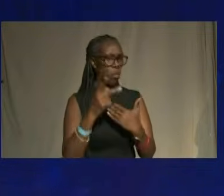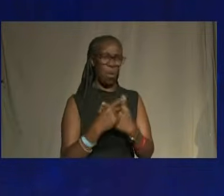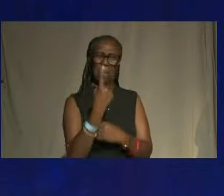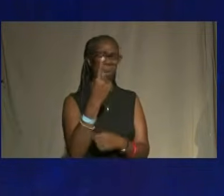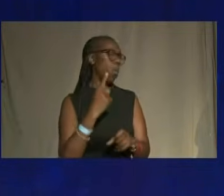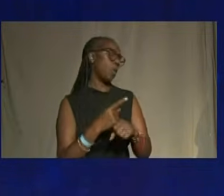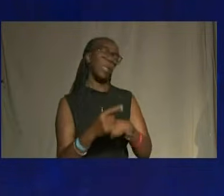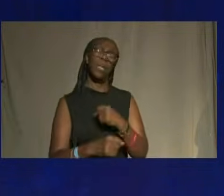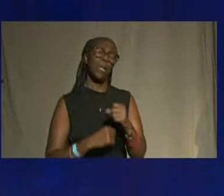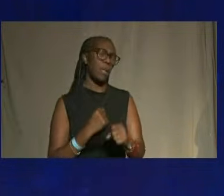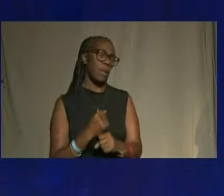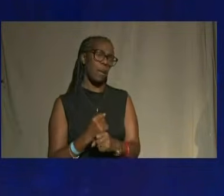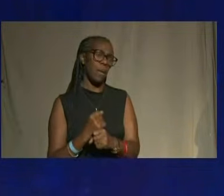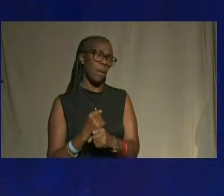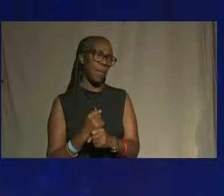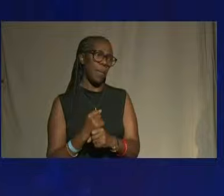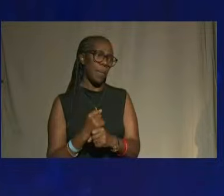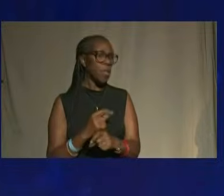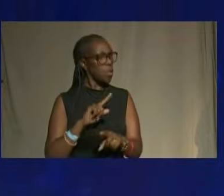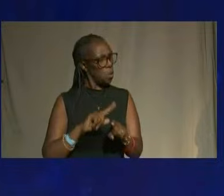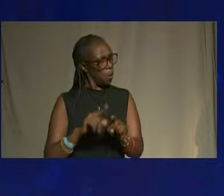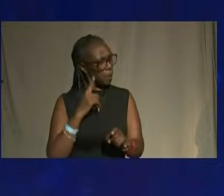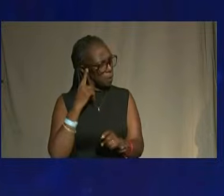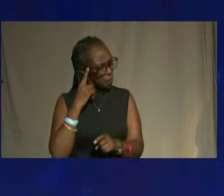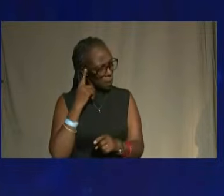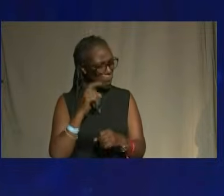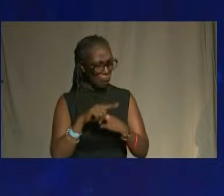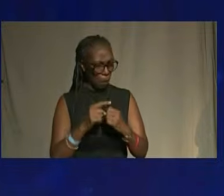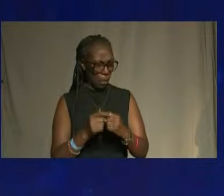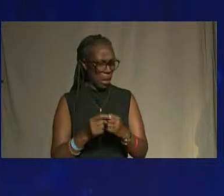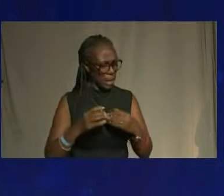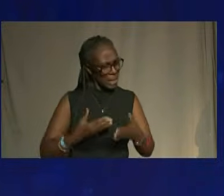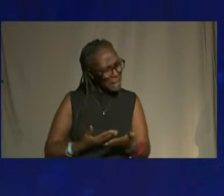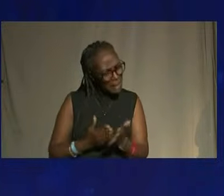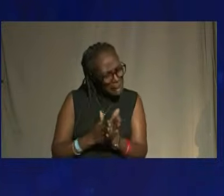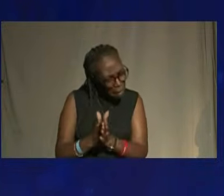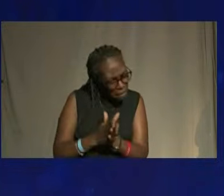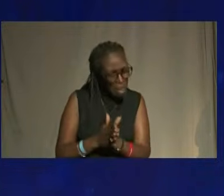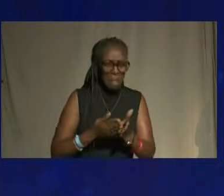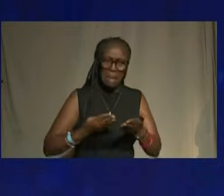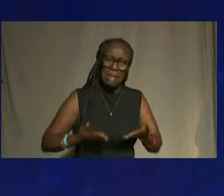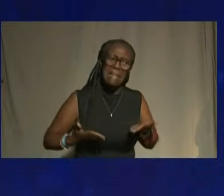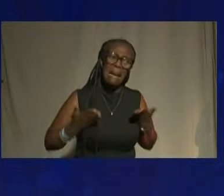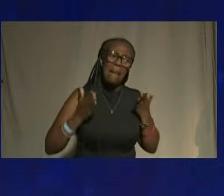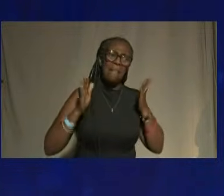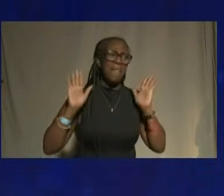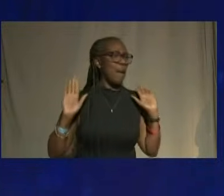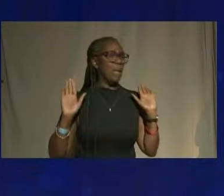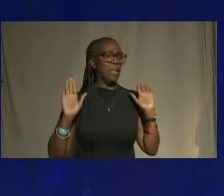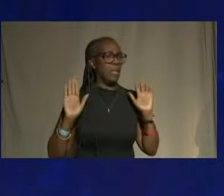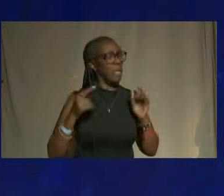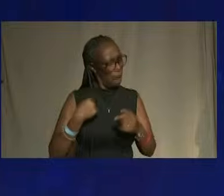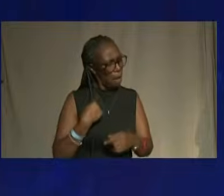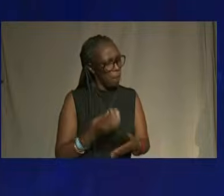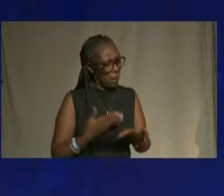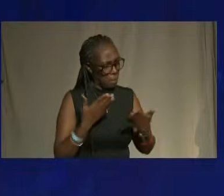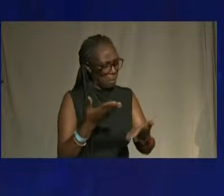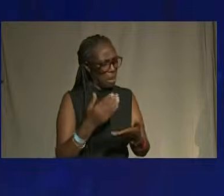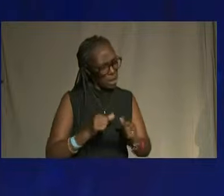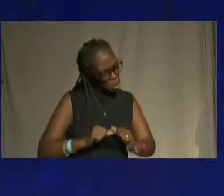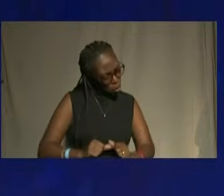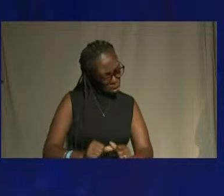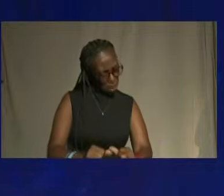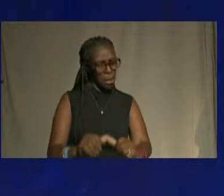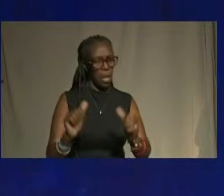fiscal sacrifices that have been made, and will ensure that the adjustments are consistent with the budget. So